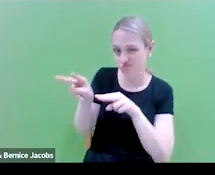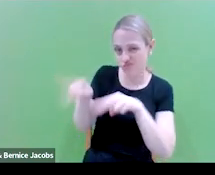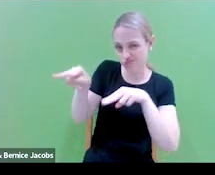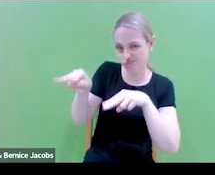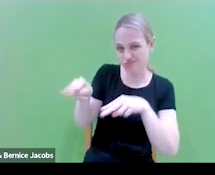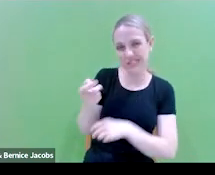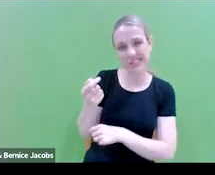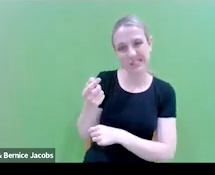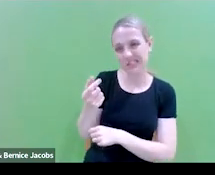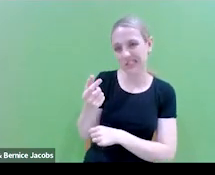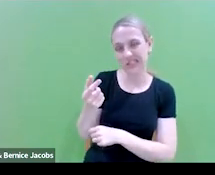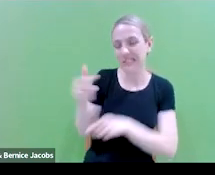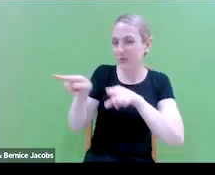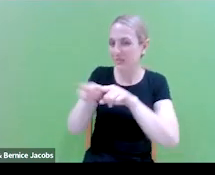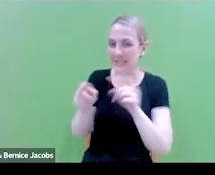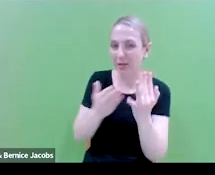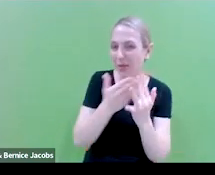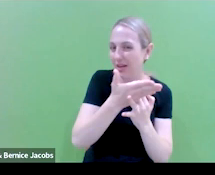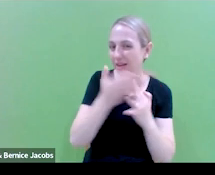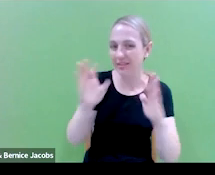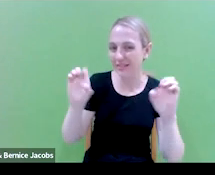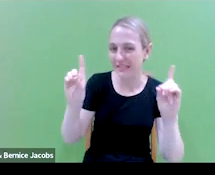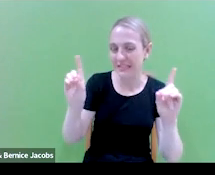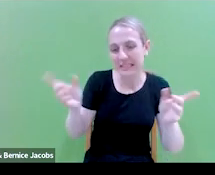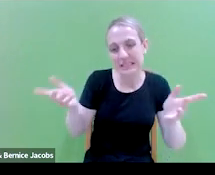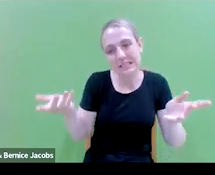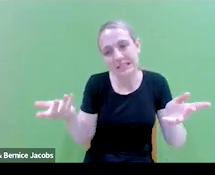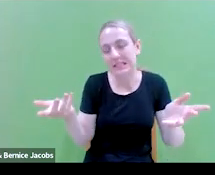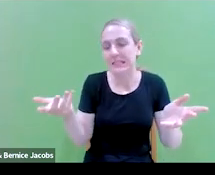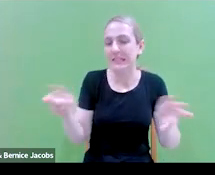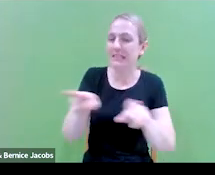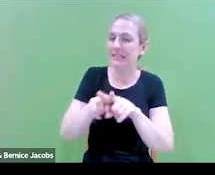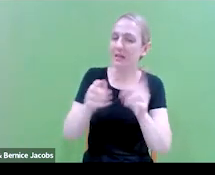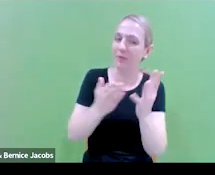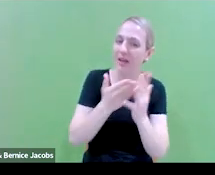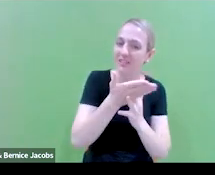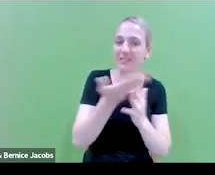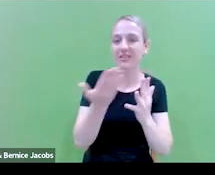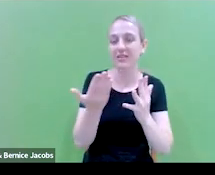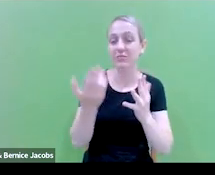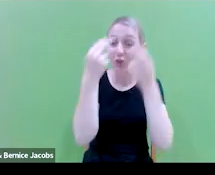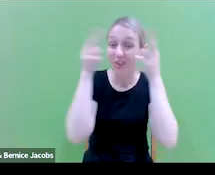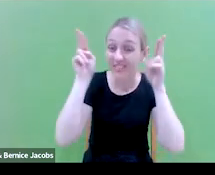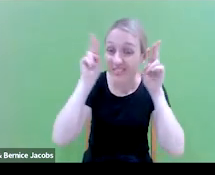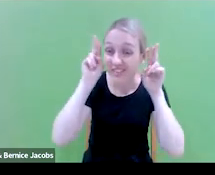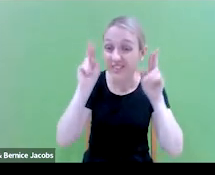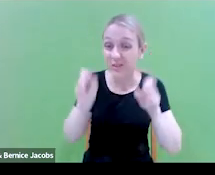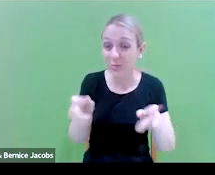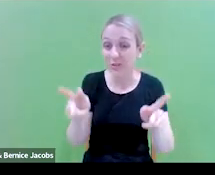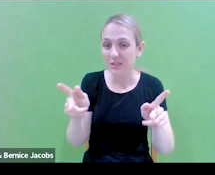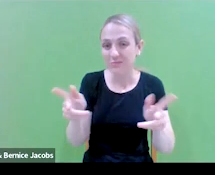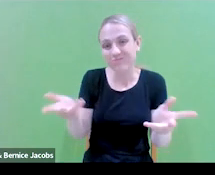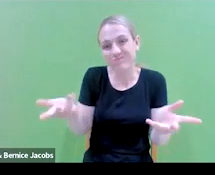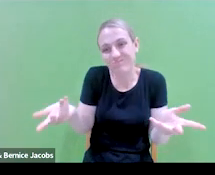same access to educational opportunities. They don't have the same access to tertiary opportunities. And therefore, we're